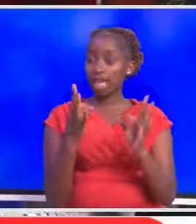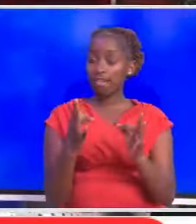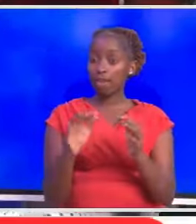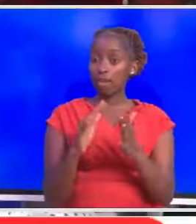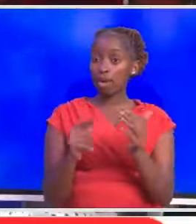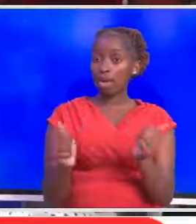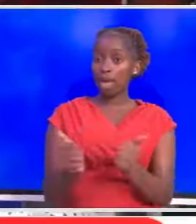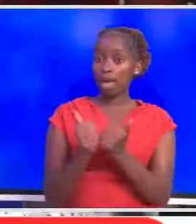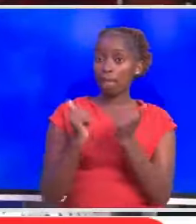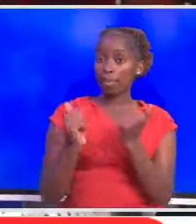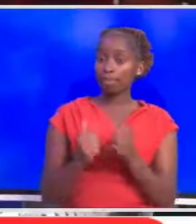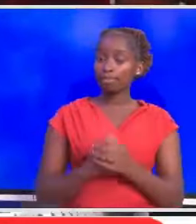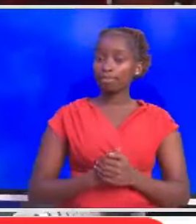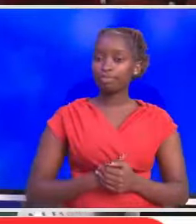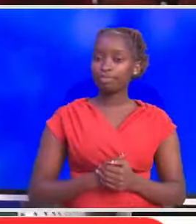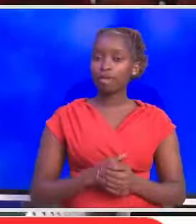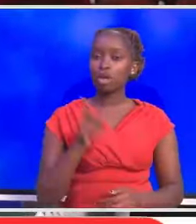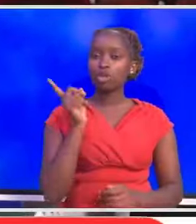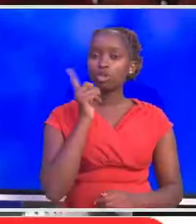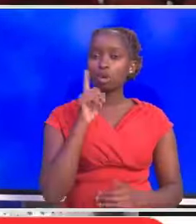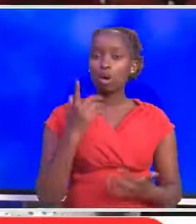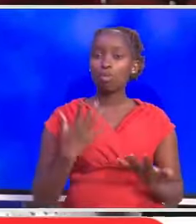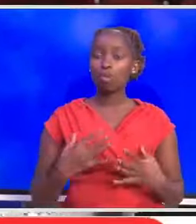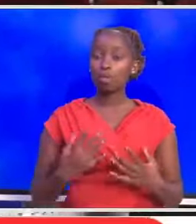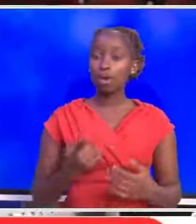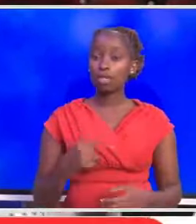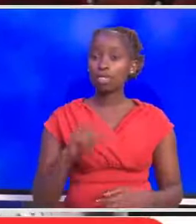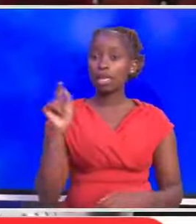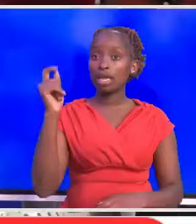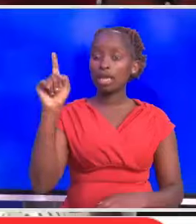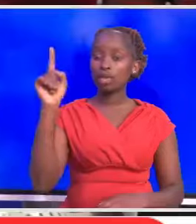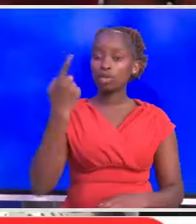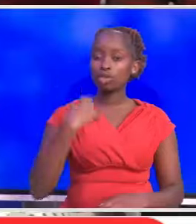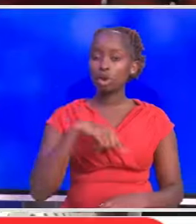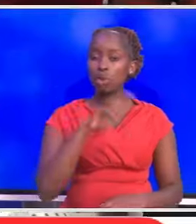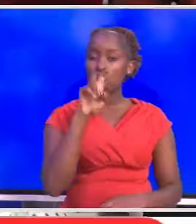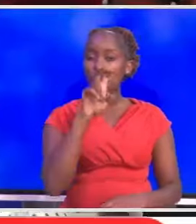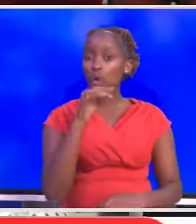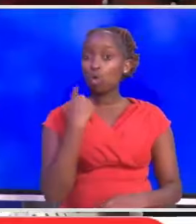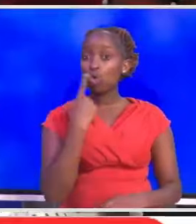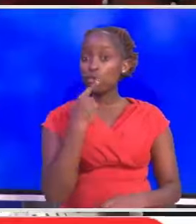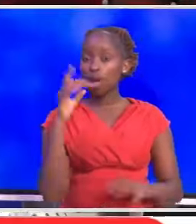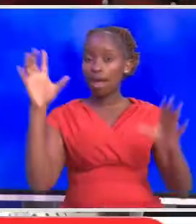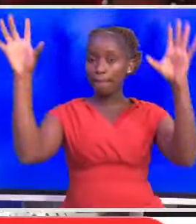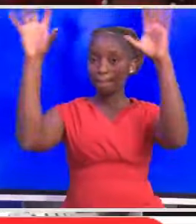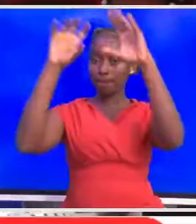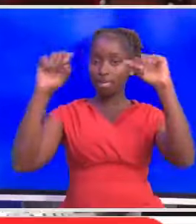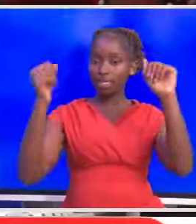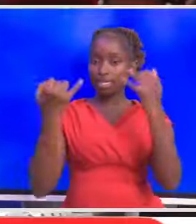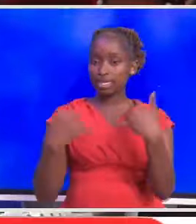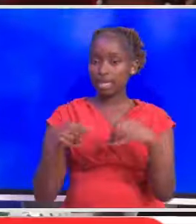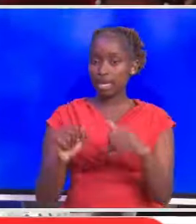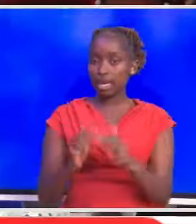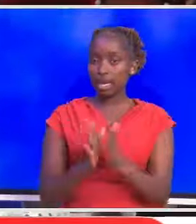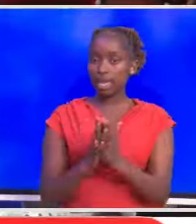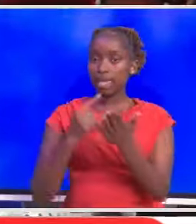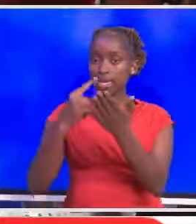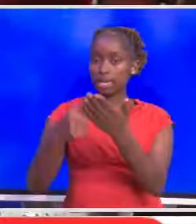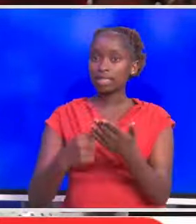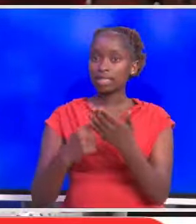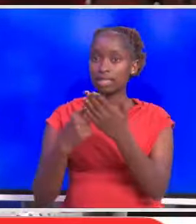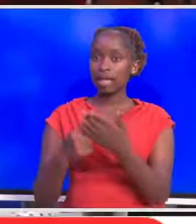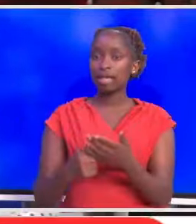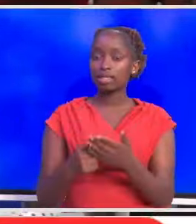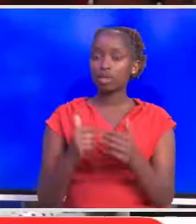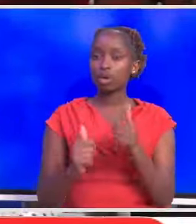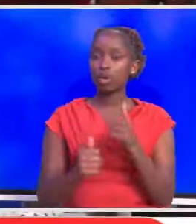wabunge wa Kenya Kwanza, tunaenda kumuona raisi ili tujadiliane ni kodi